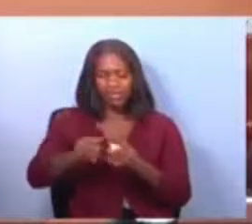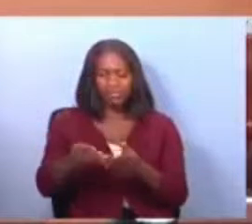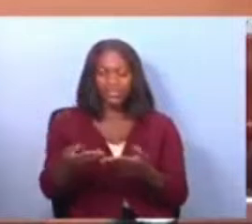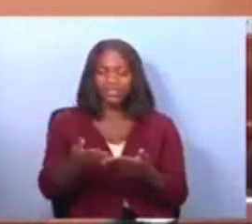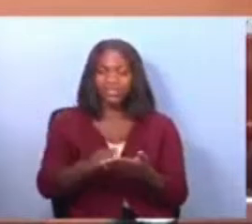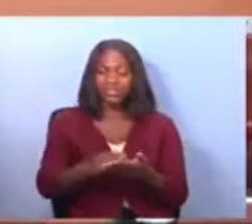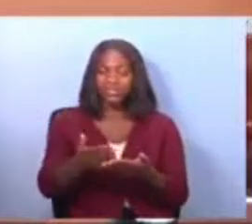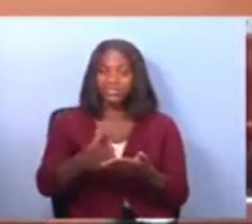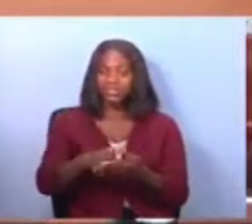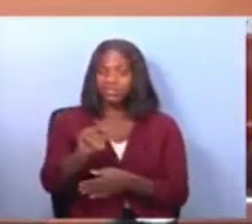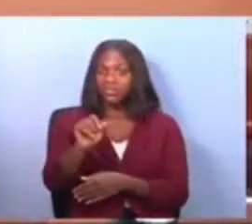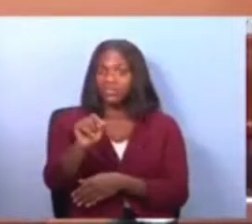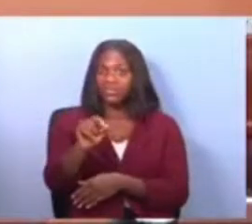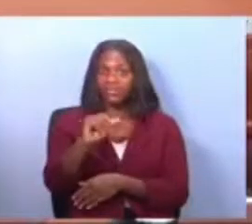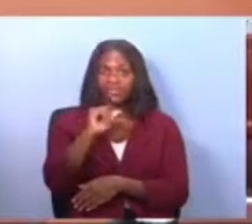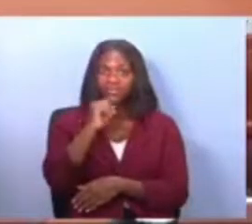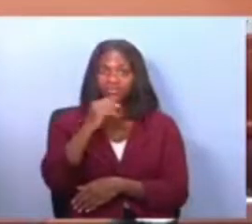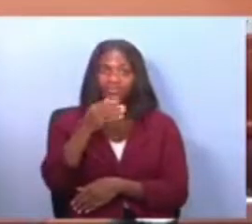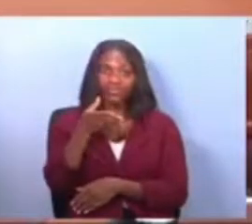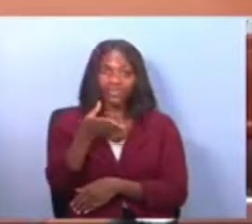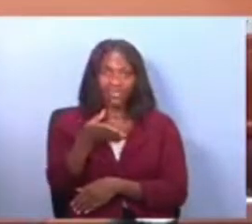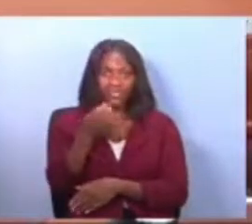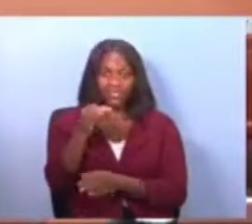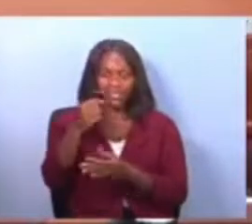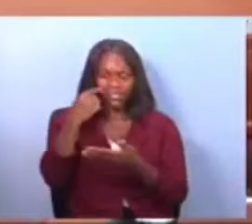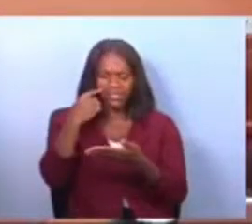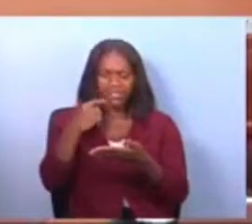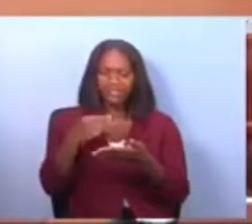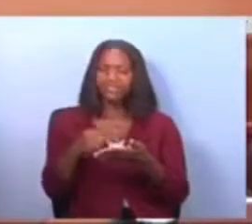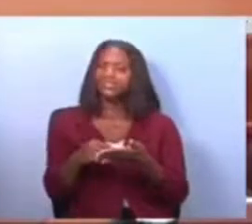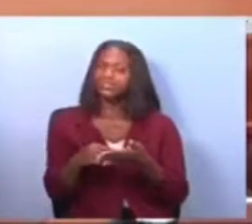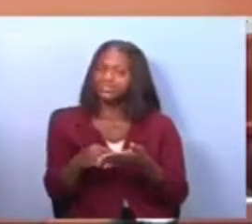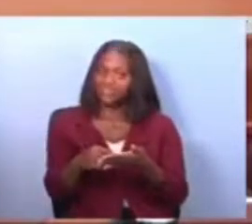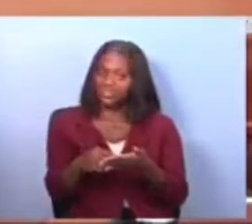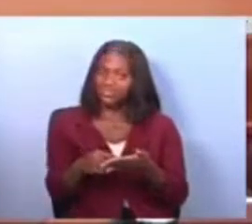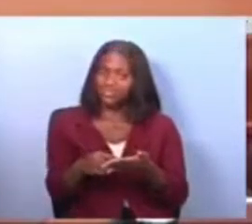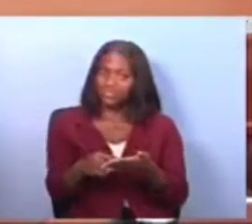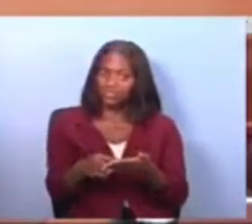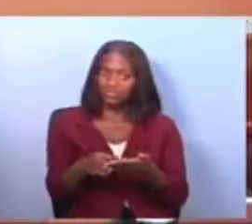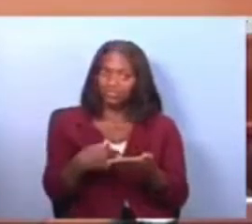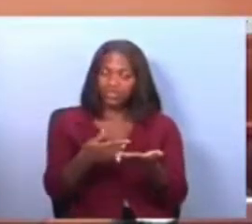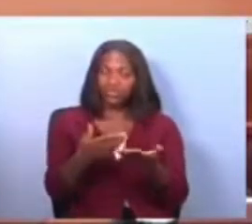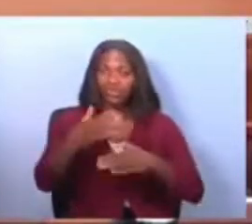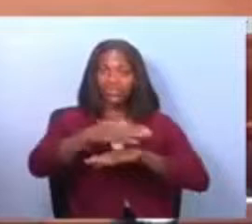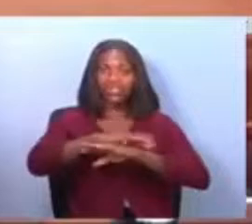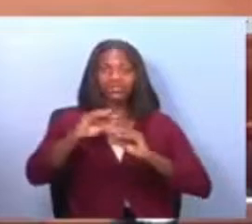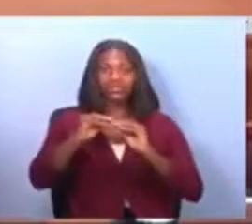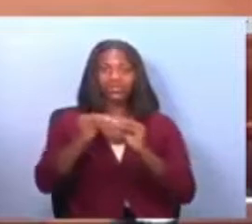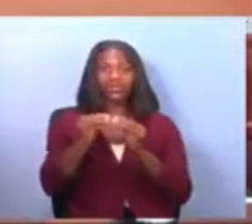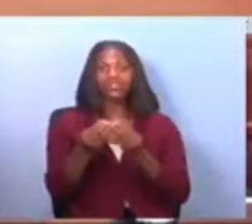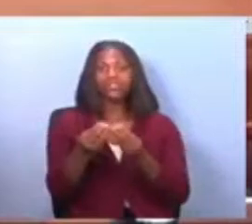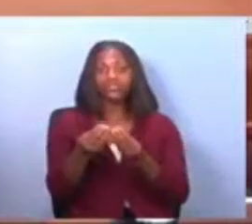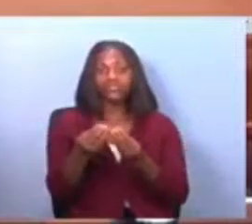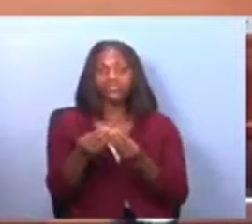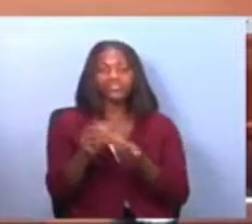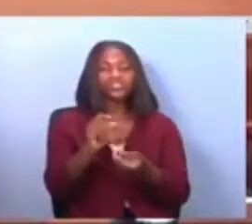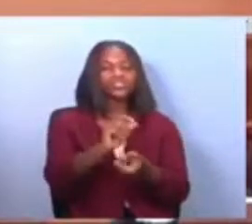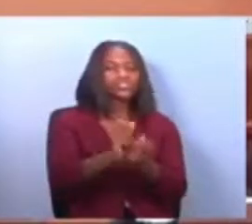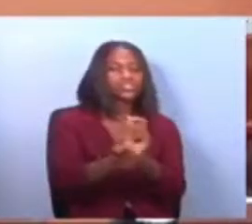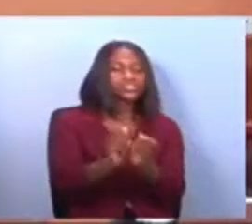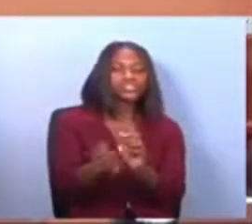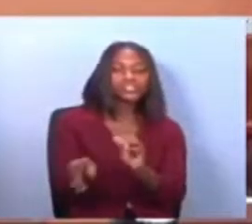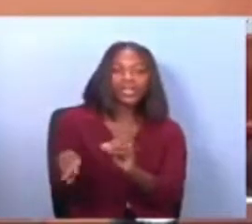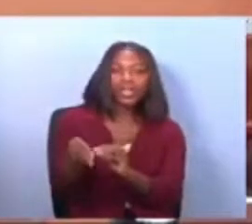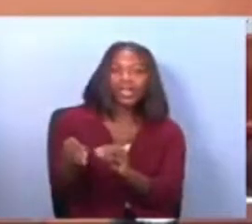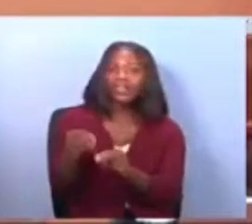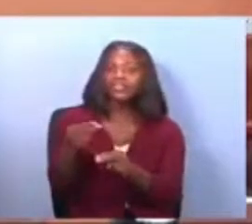caused again. And so if you flip through, I want to draw the table office's attention. That correction should be effected, and